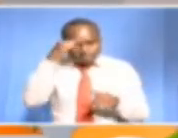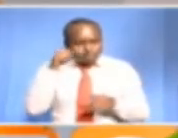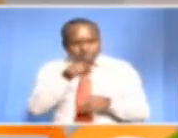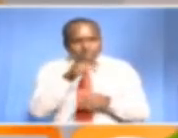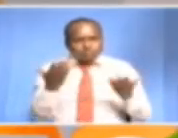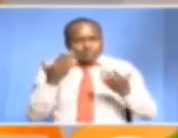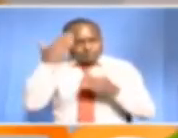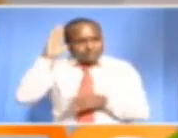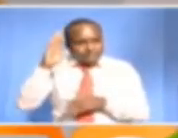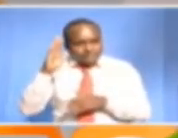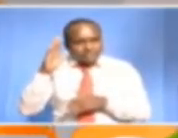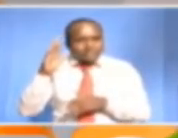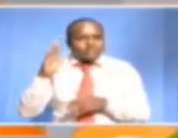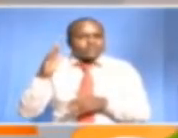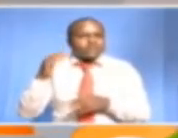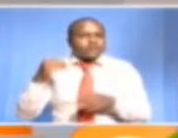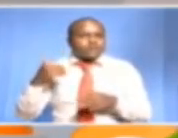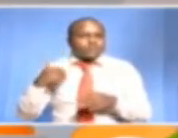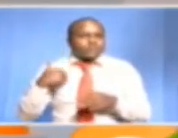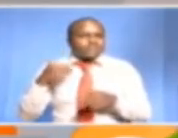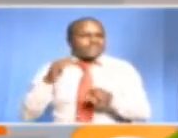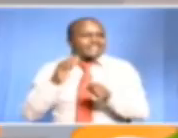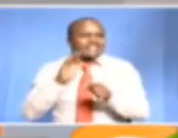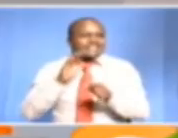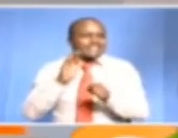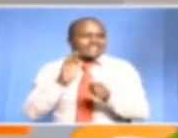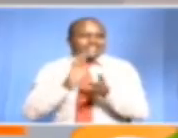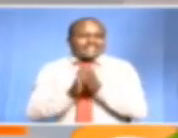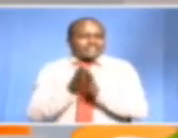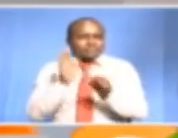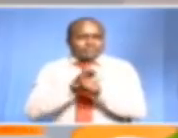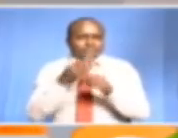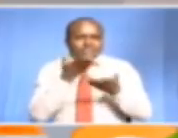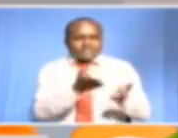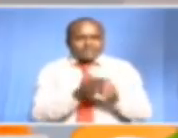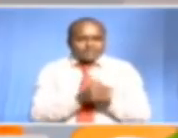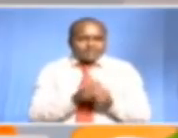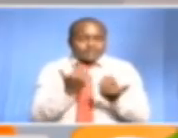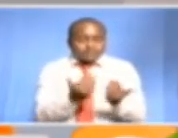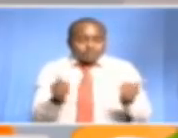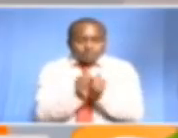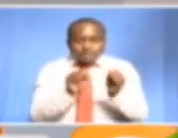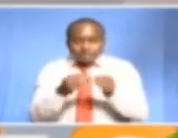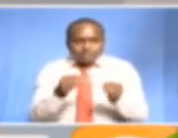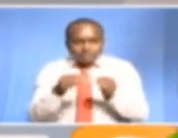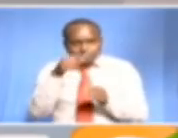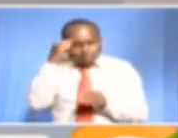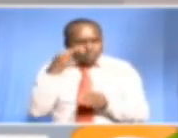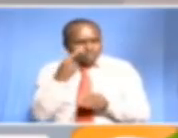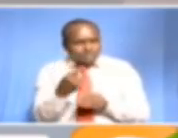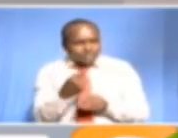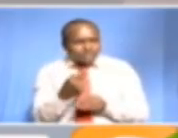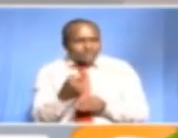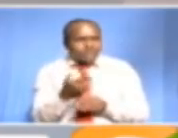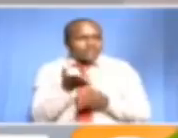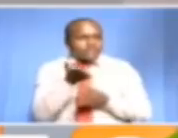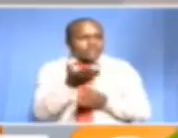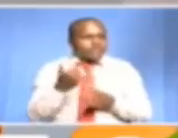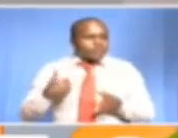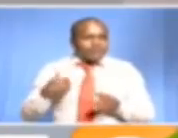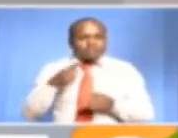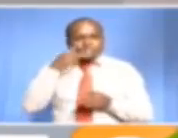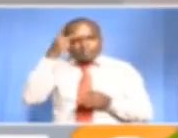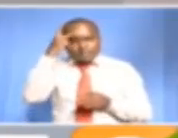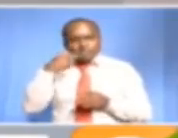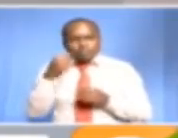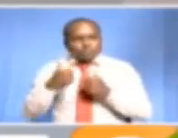realized there's a lot of nothing much is put there. Children with disability, because you see, here you have a parent who is struggling to